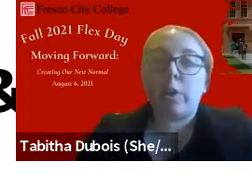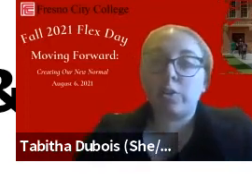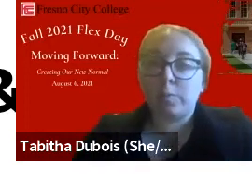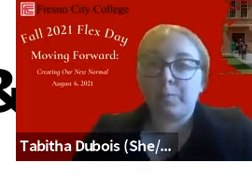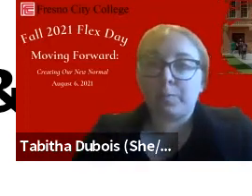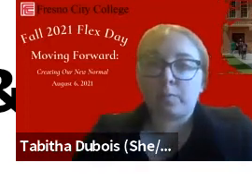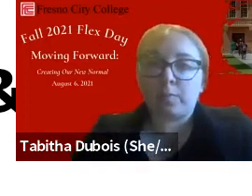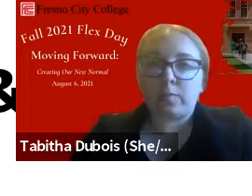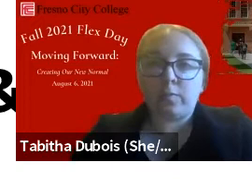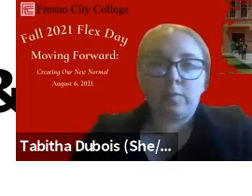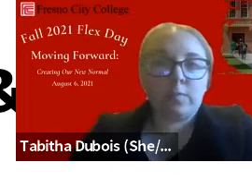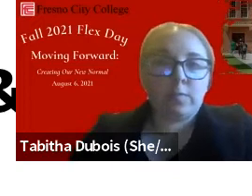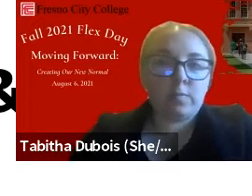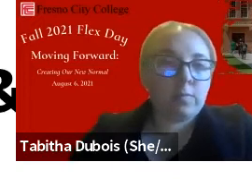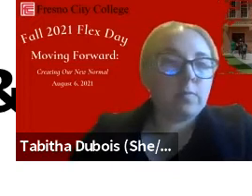that language.